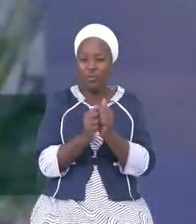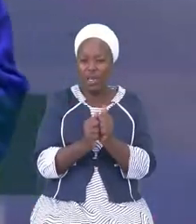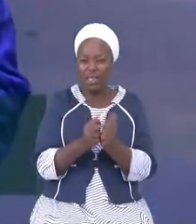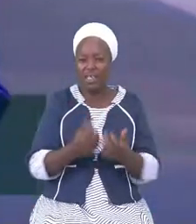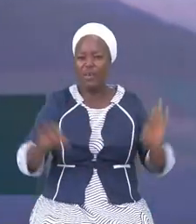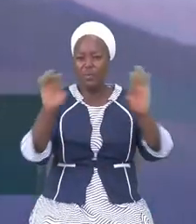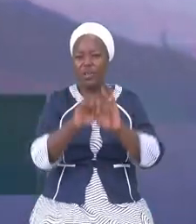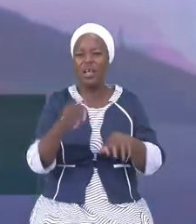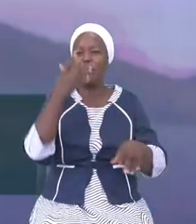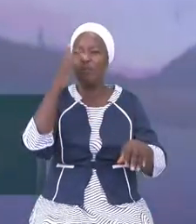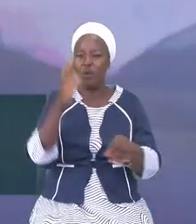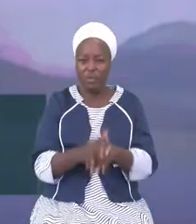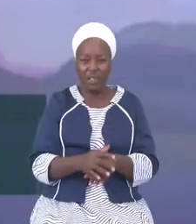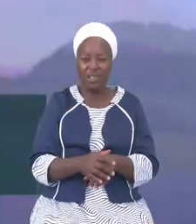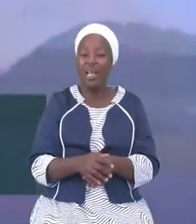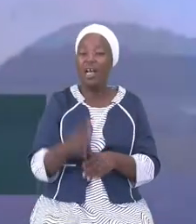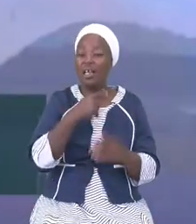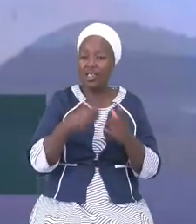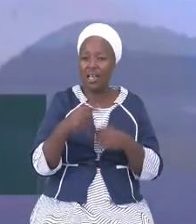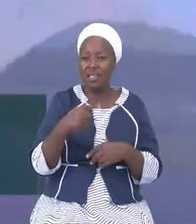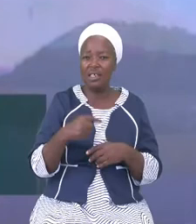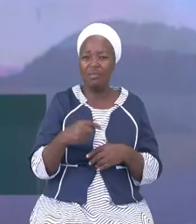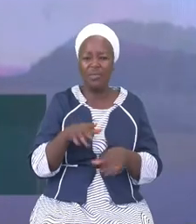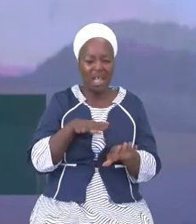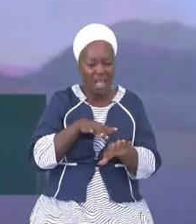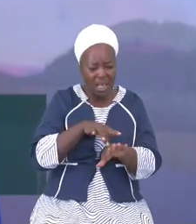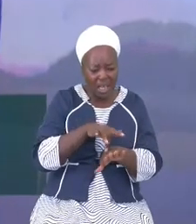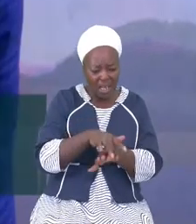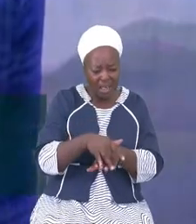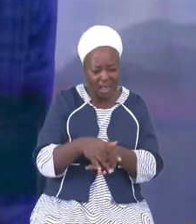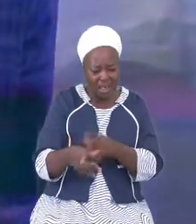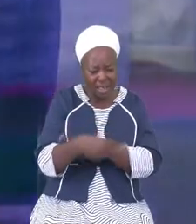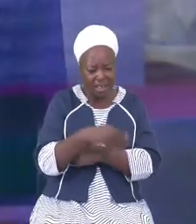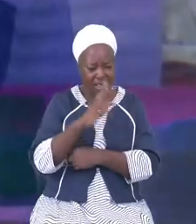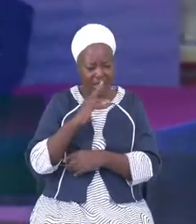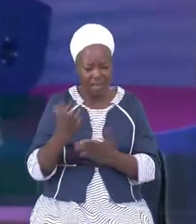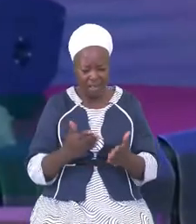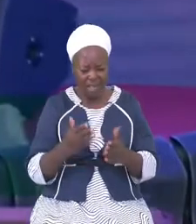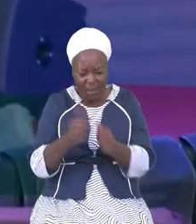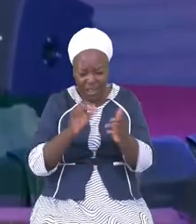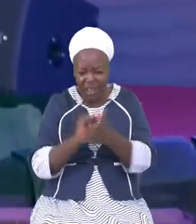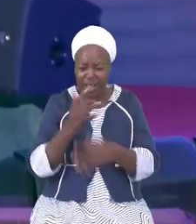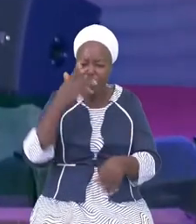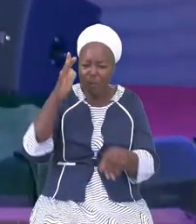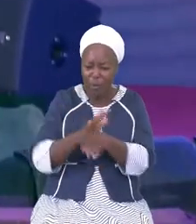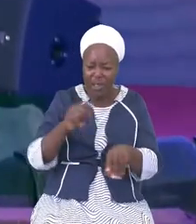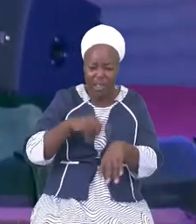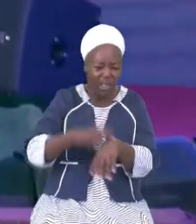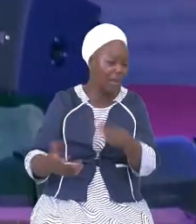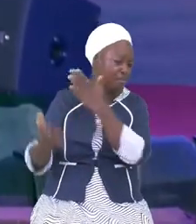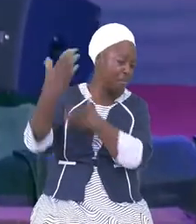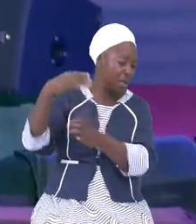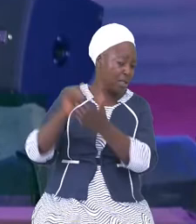new days are here. Earlier days are here. Everything I vouched in the past that are taken